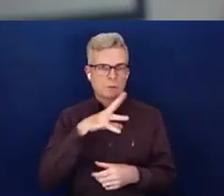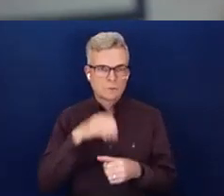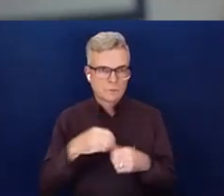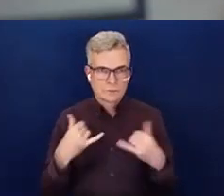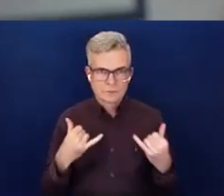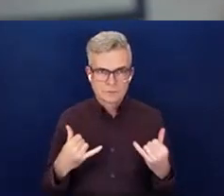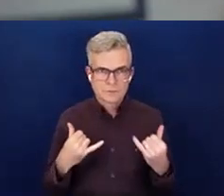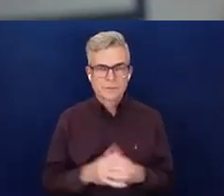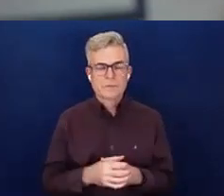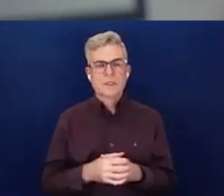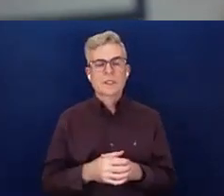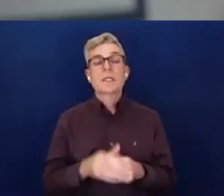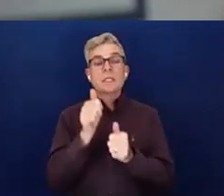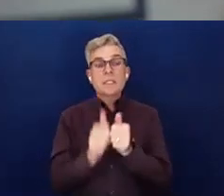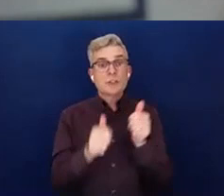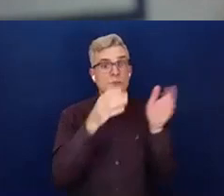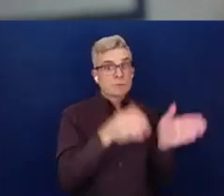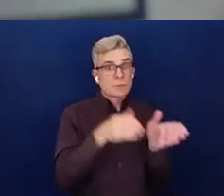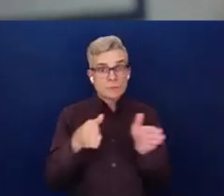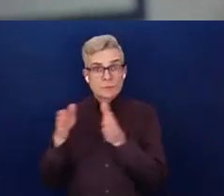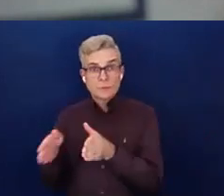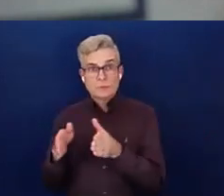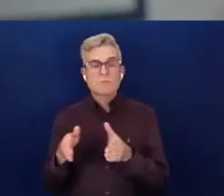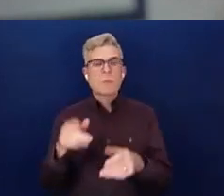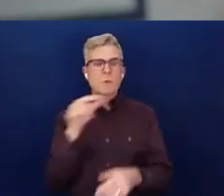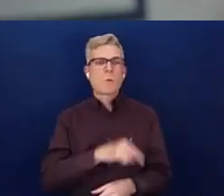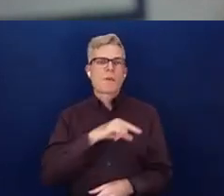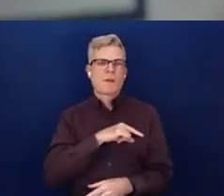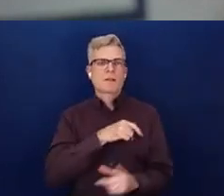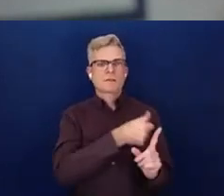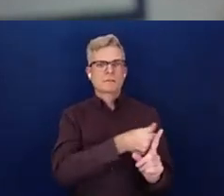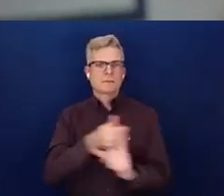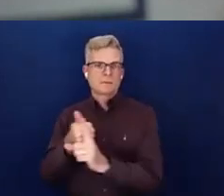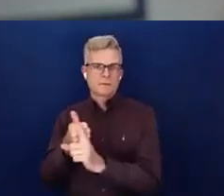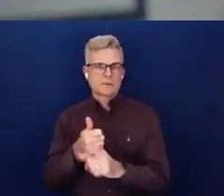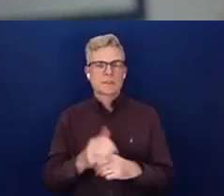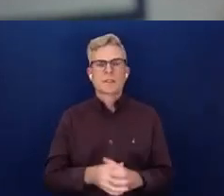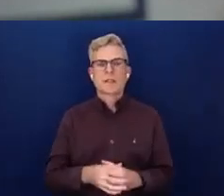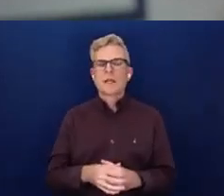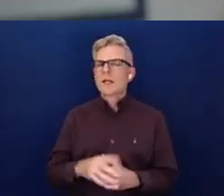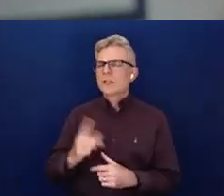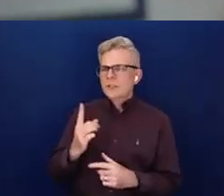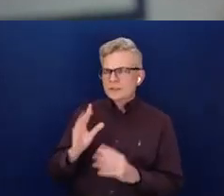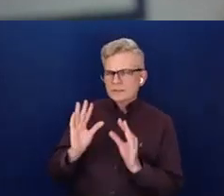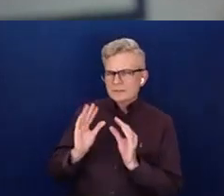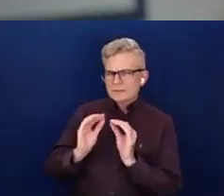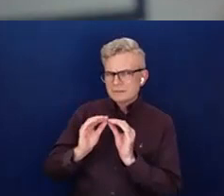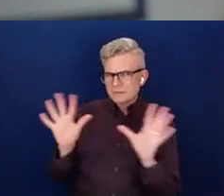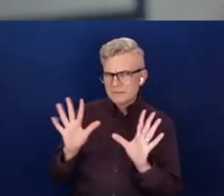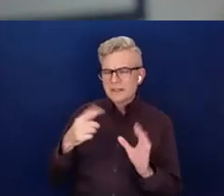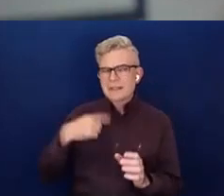individual qualifies by themselves. Just a clarification, I think when it comes